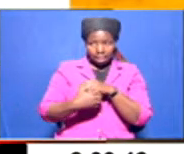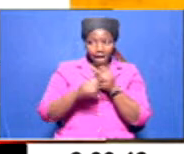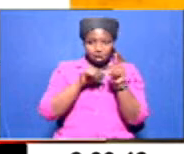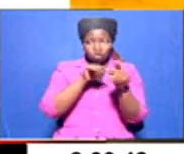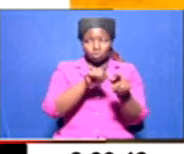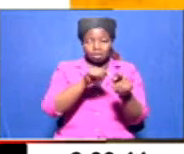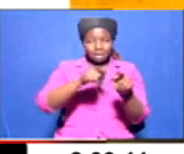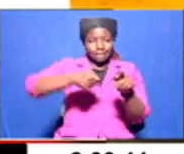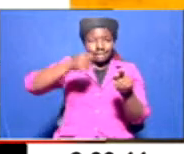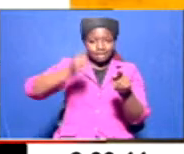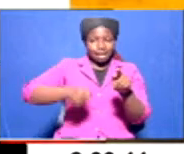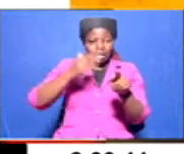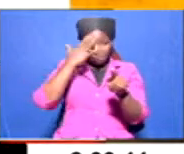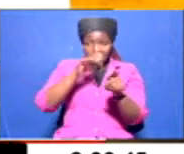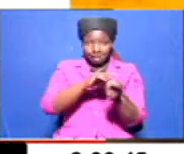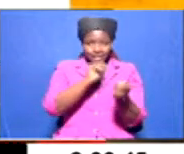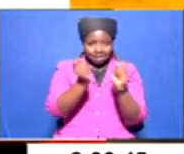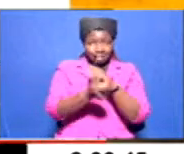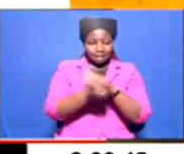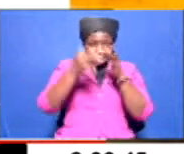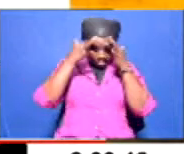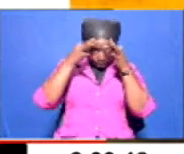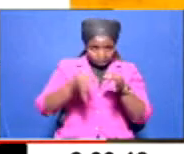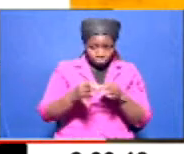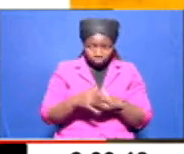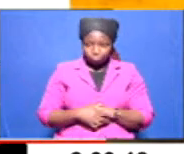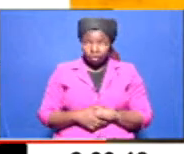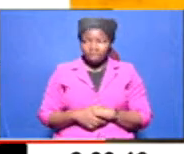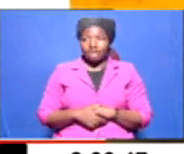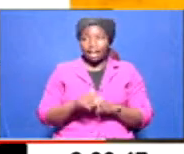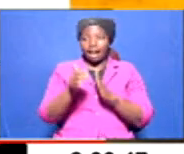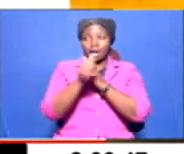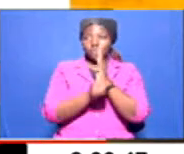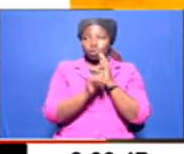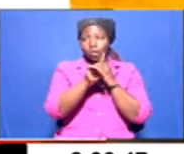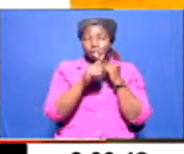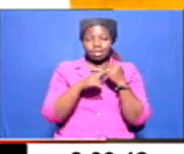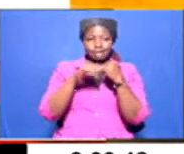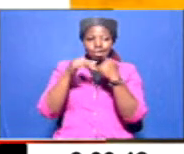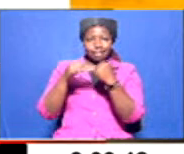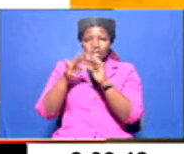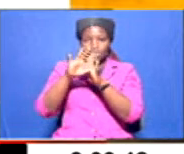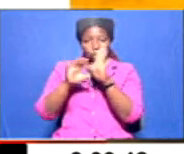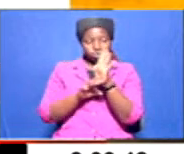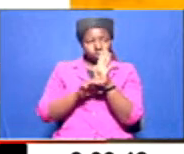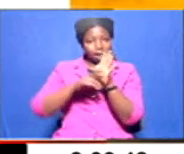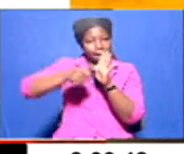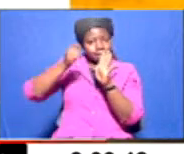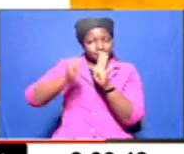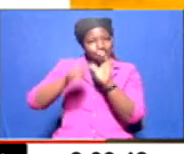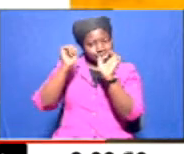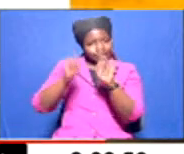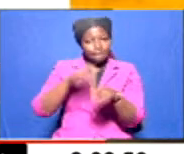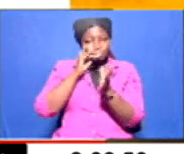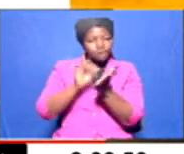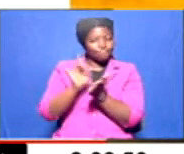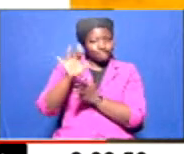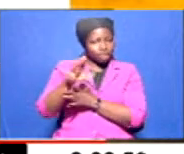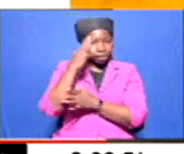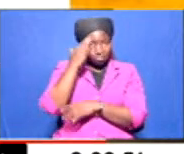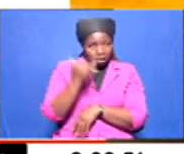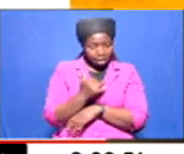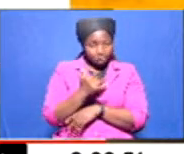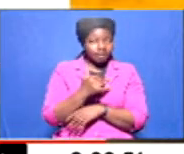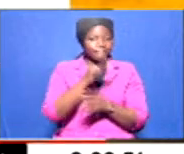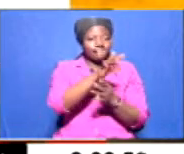According to Article 168 of the Constitution, a judge may be removed from office on grounds of their inability to perform